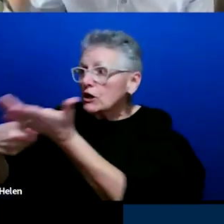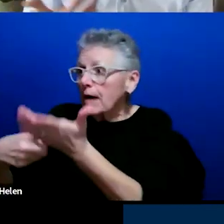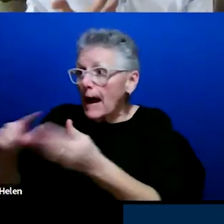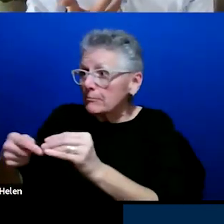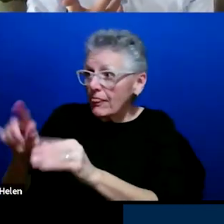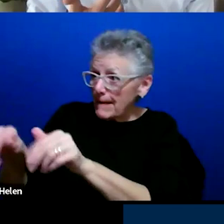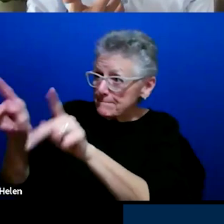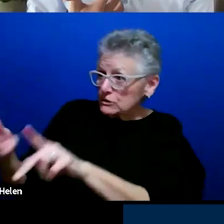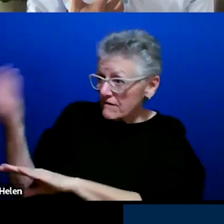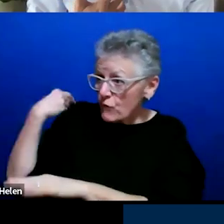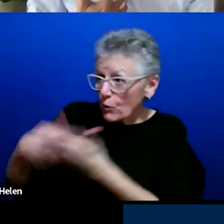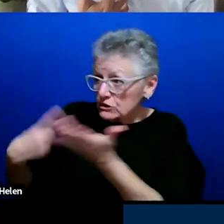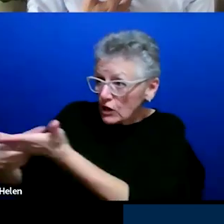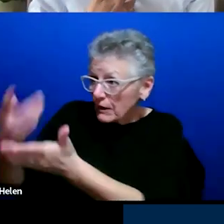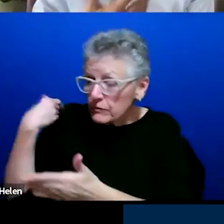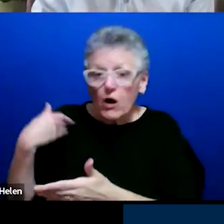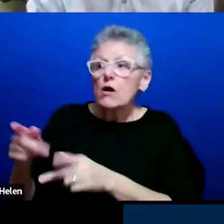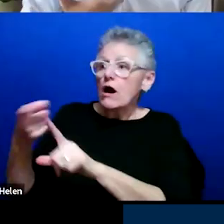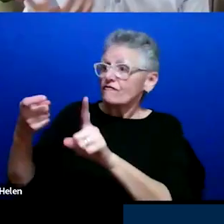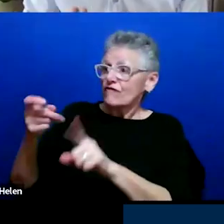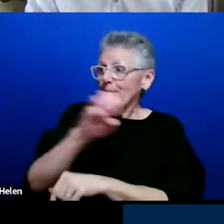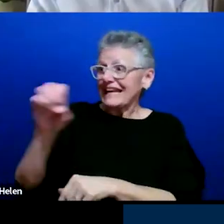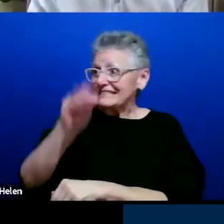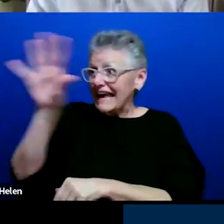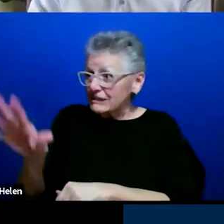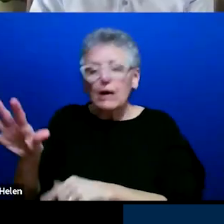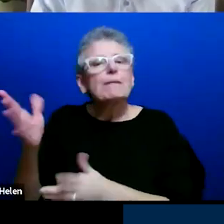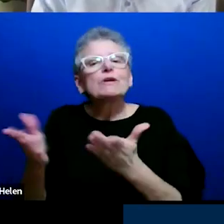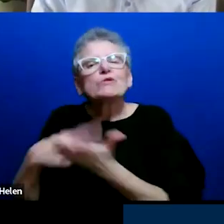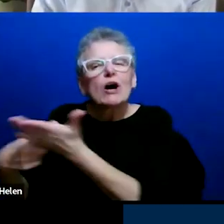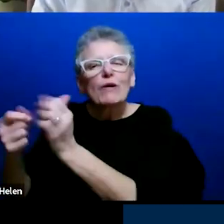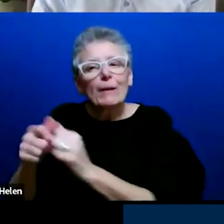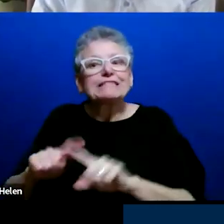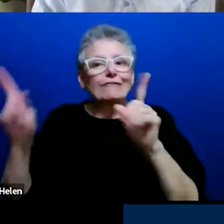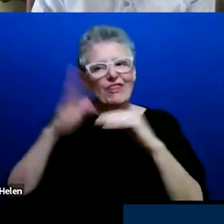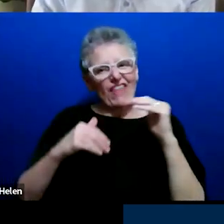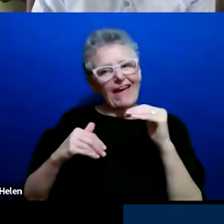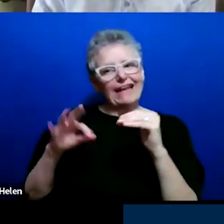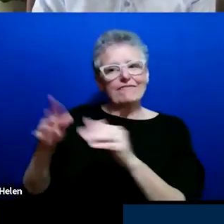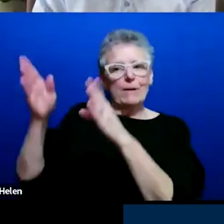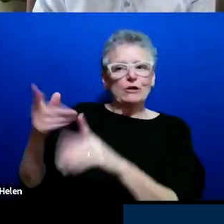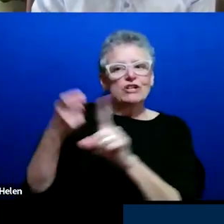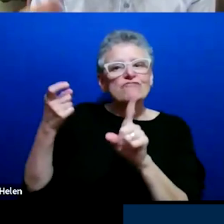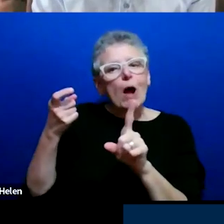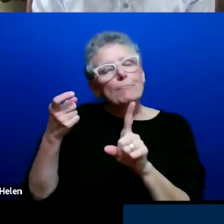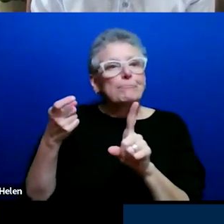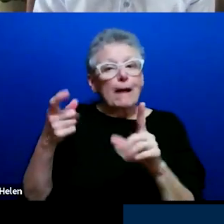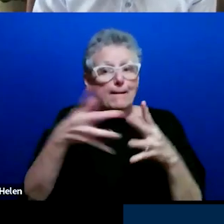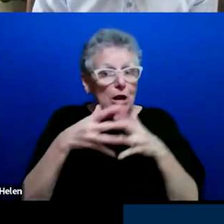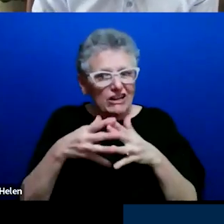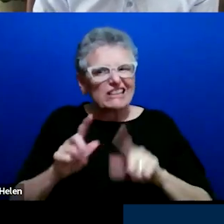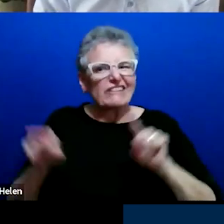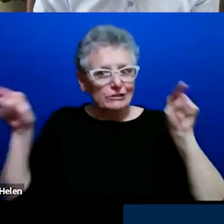past. You, if someone is from East Asia, you might talk to them a little bit differently than someone from